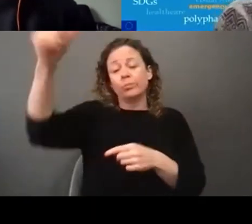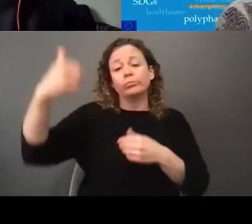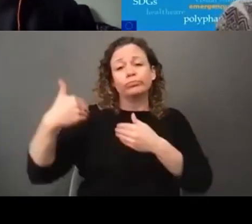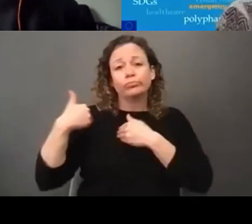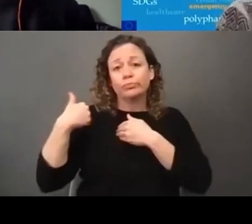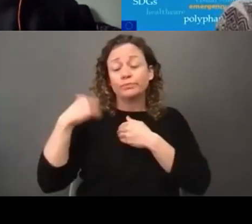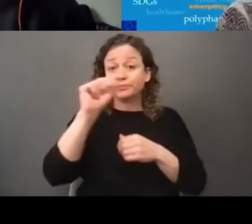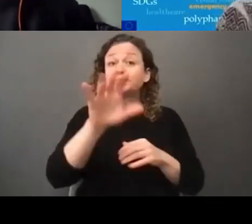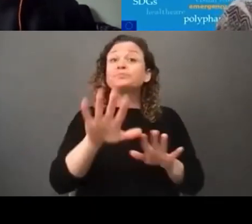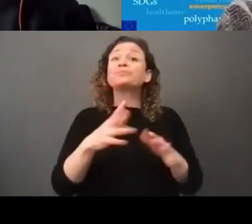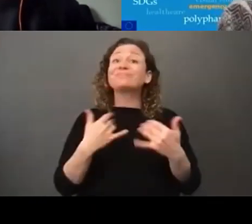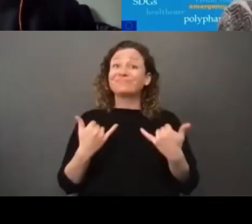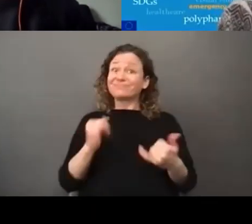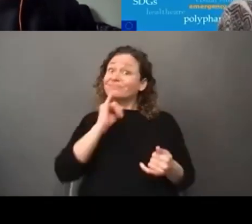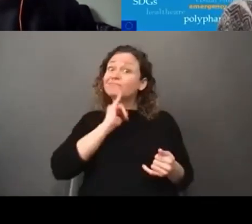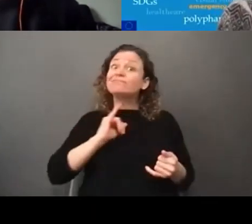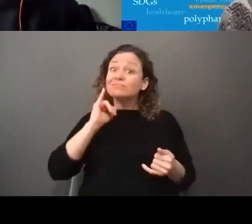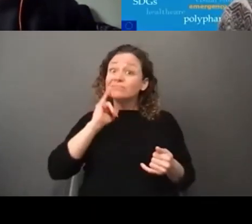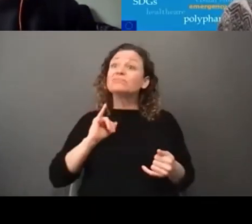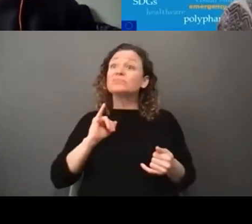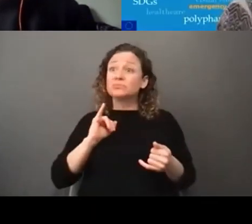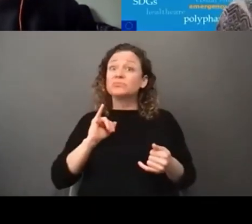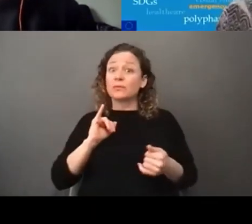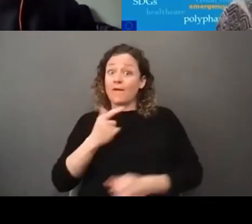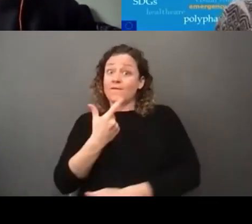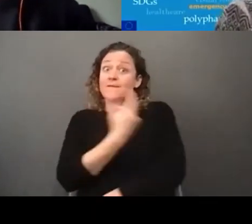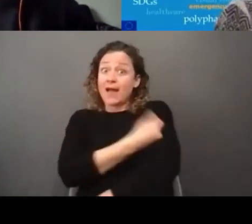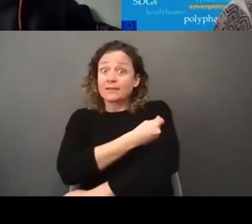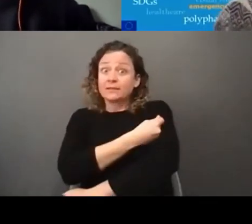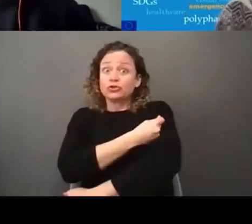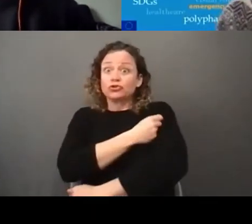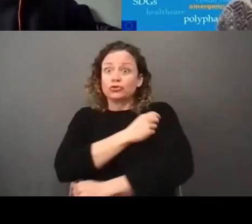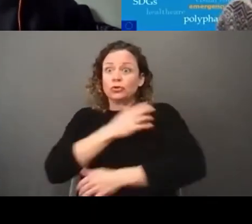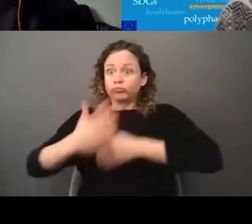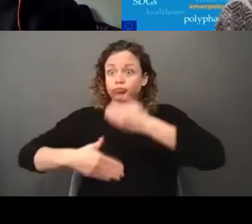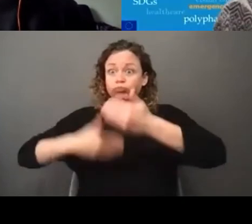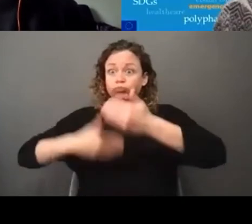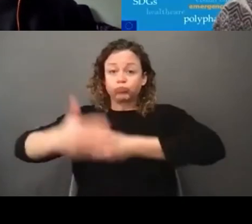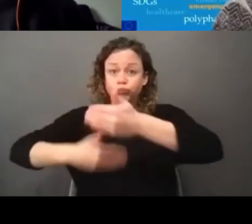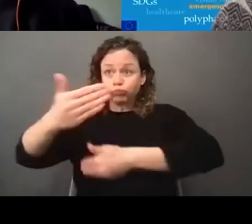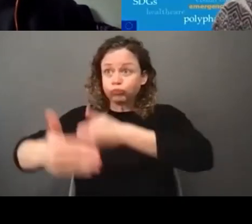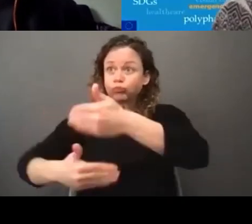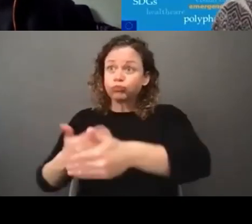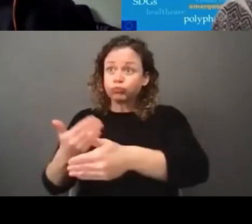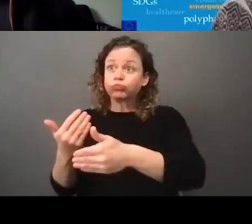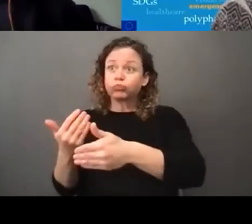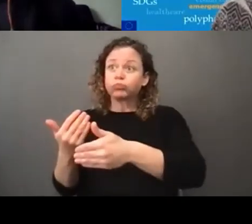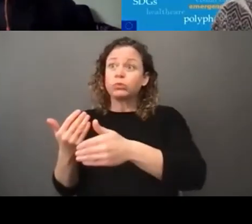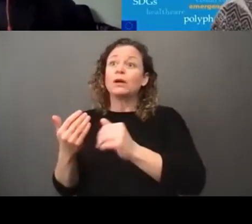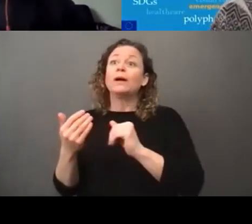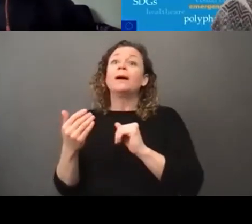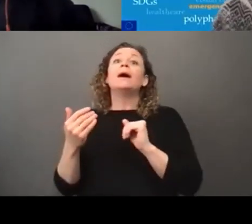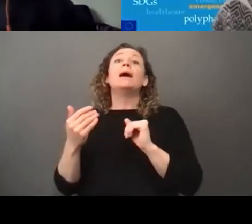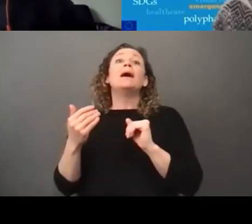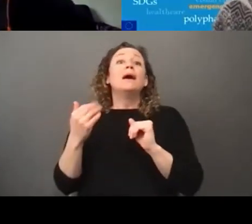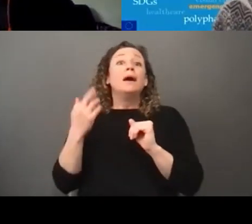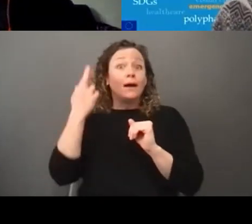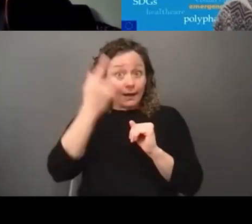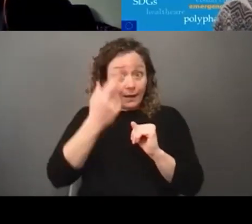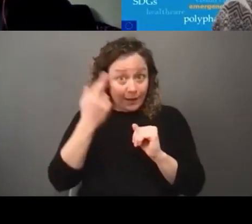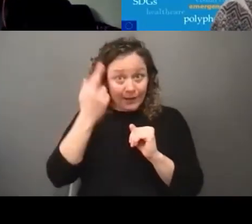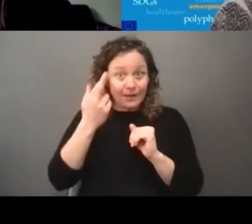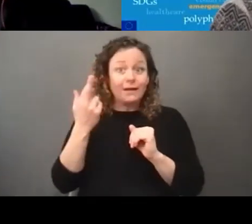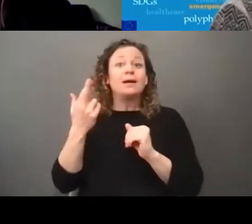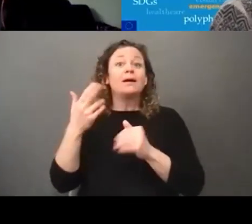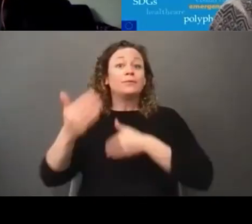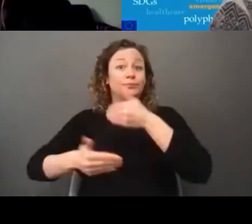with the vaccination, we were doing well just because the healthcare system has not been completely privatized yet. Had it been